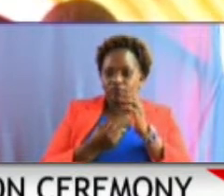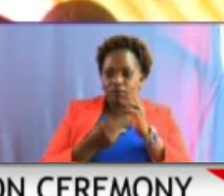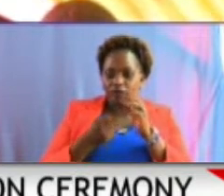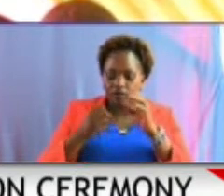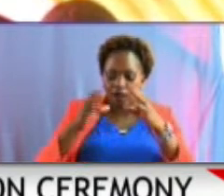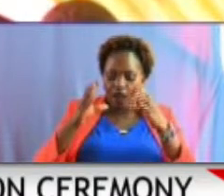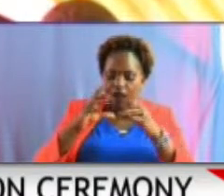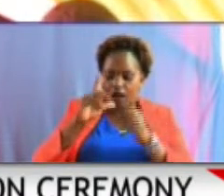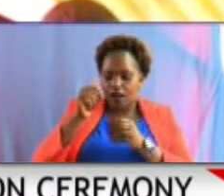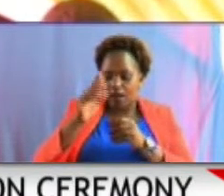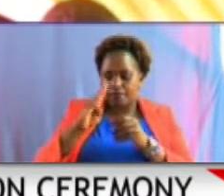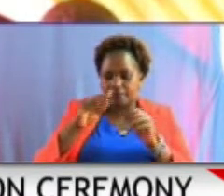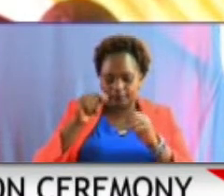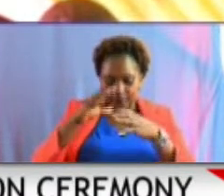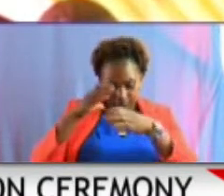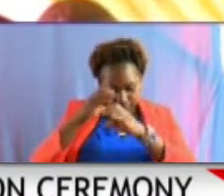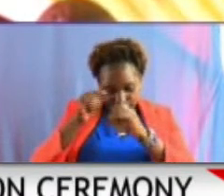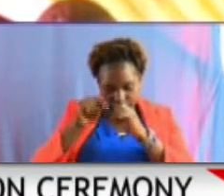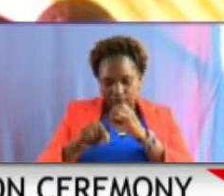laboratories.